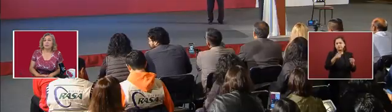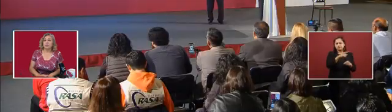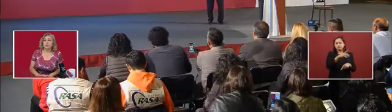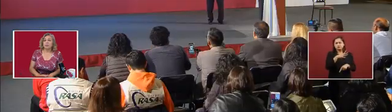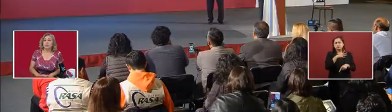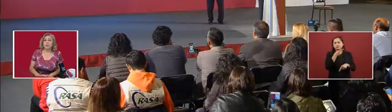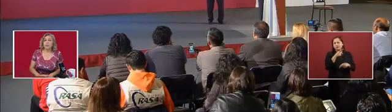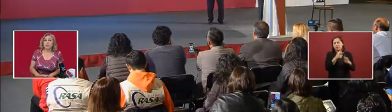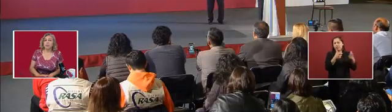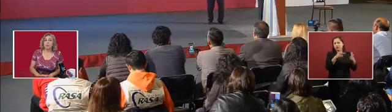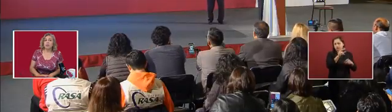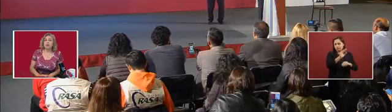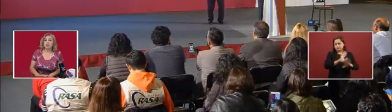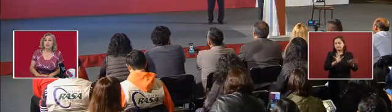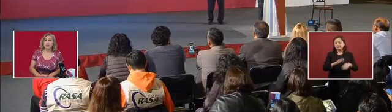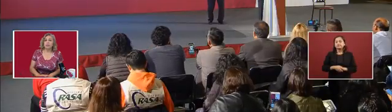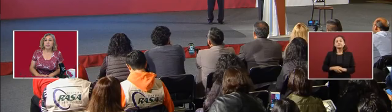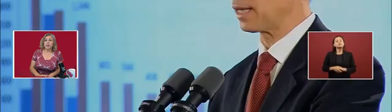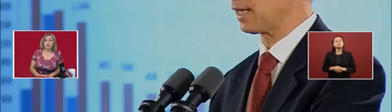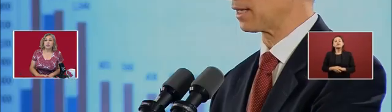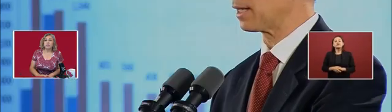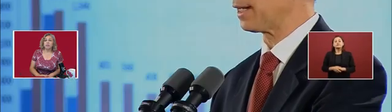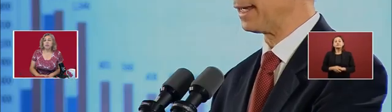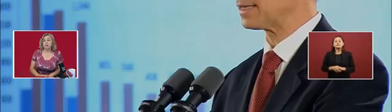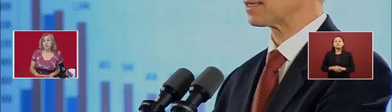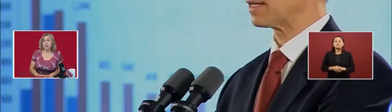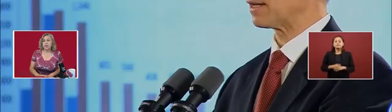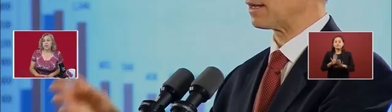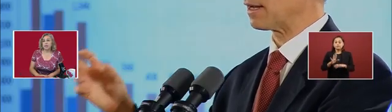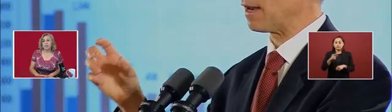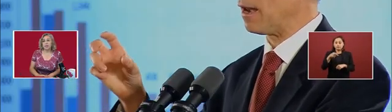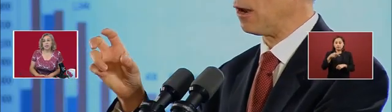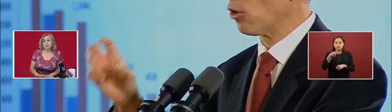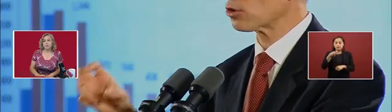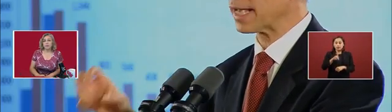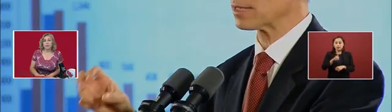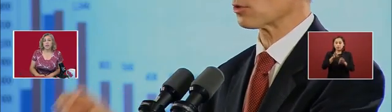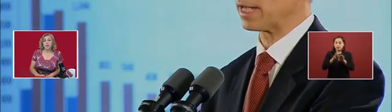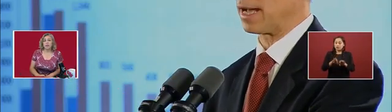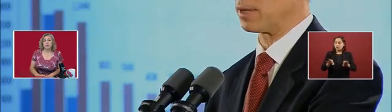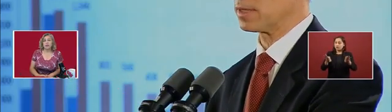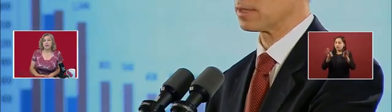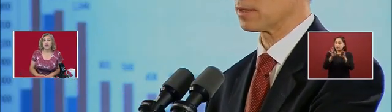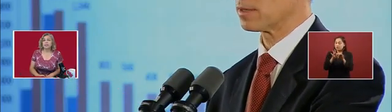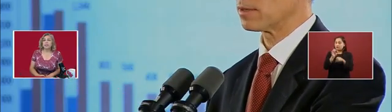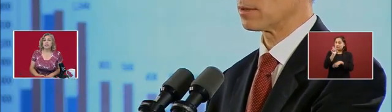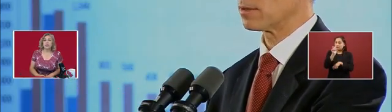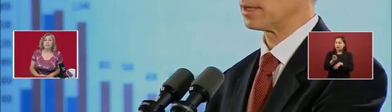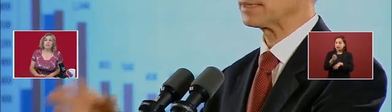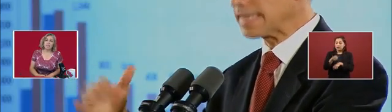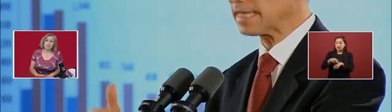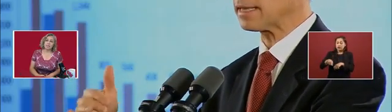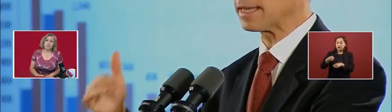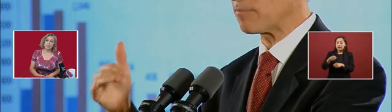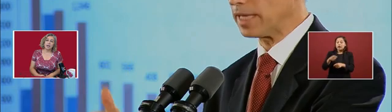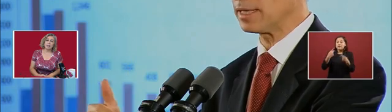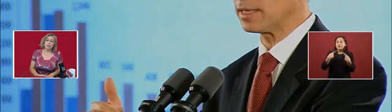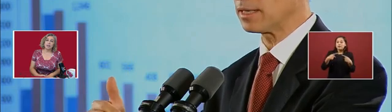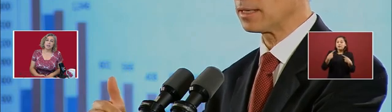populations. Then the other one, that according to the number of people in the